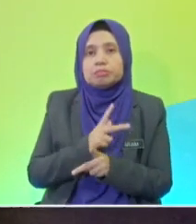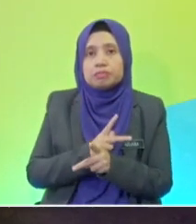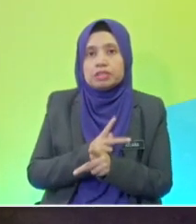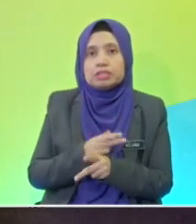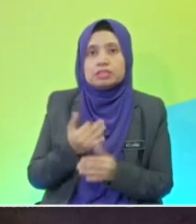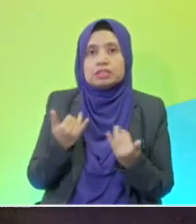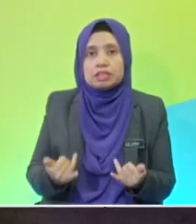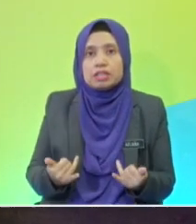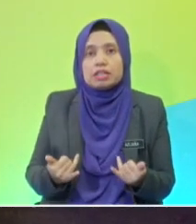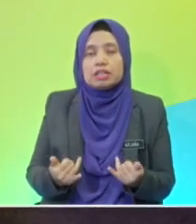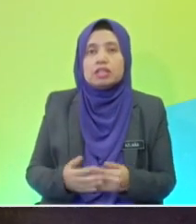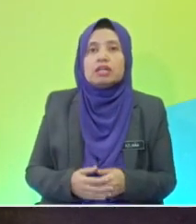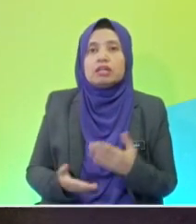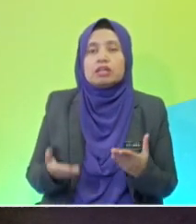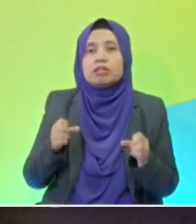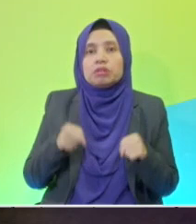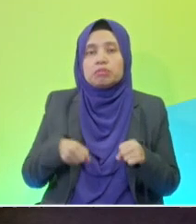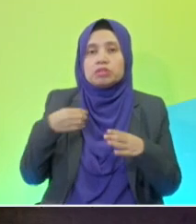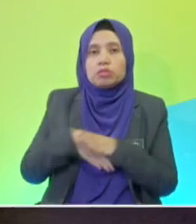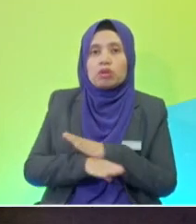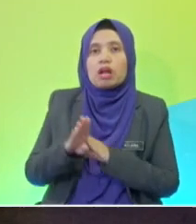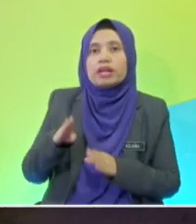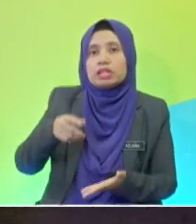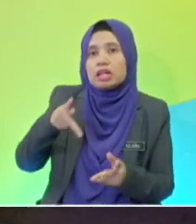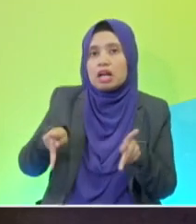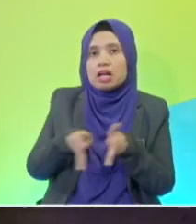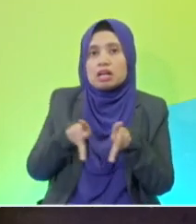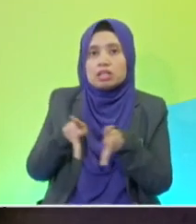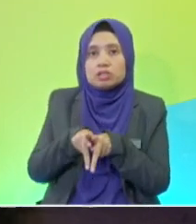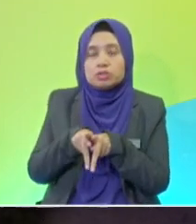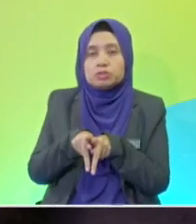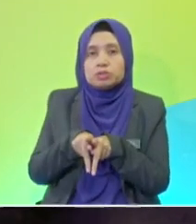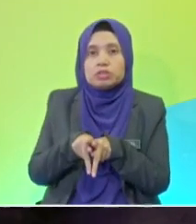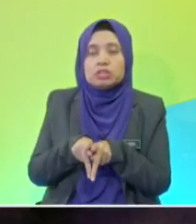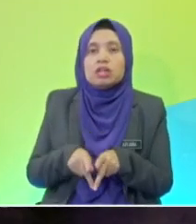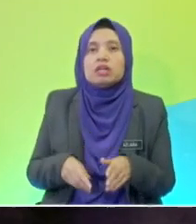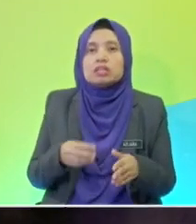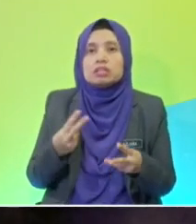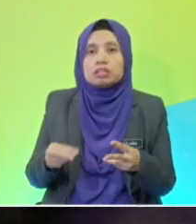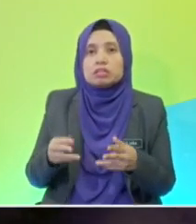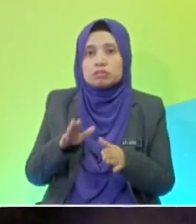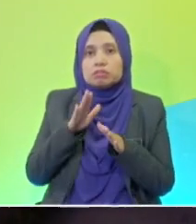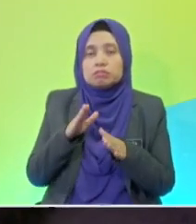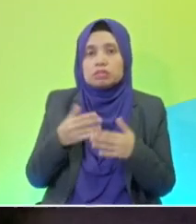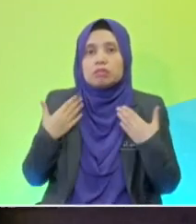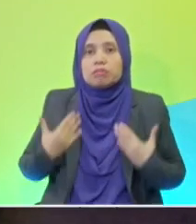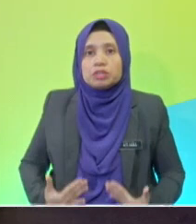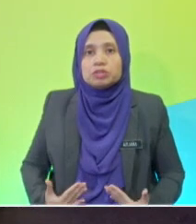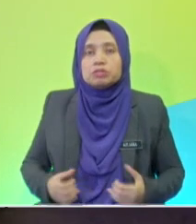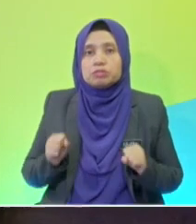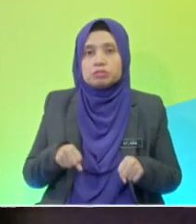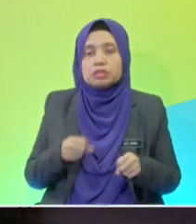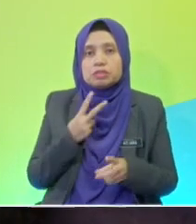put my boots there, inside there. Right, To see. okay. But my feet are very small, so I'm Okay. not sure who can wear my shoes.